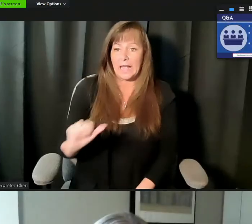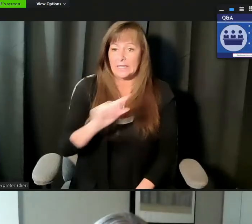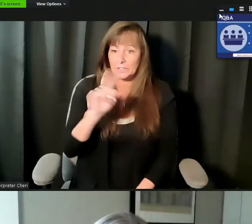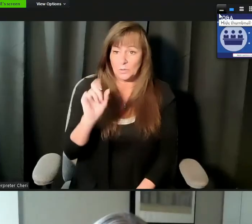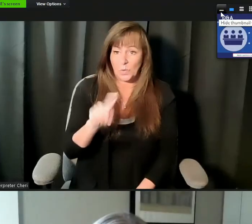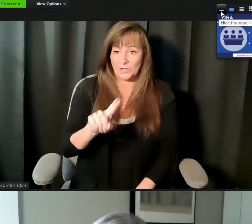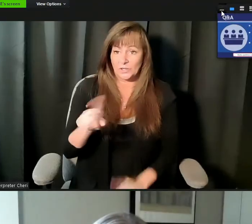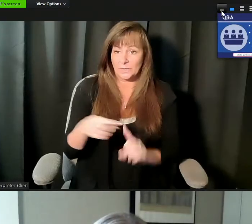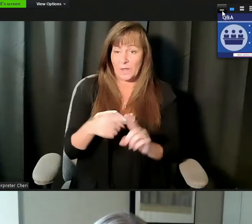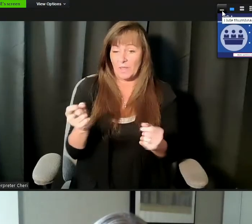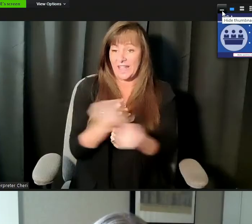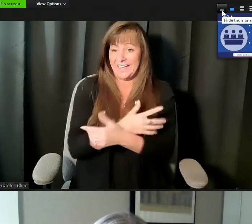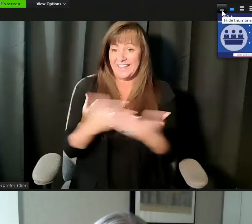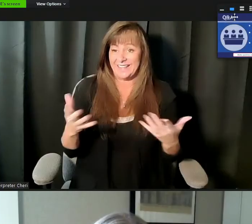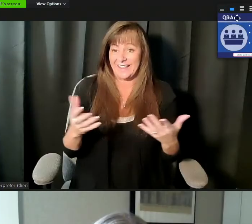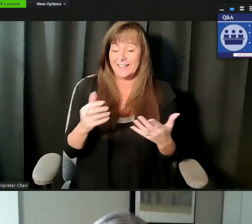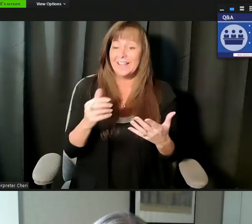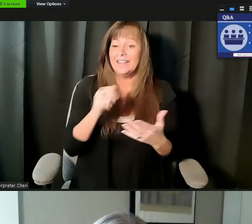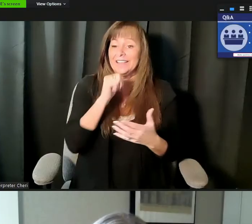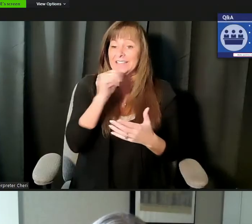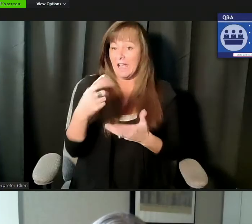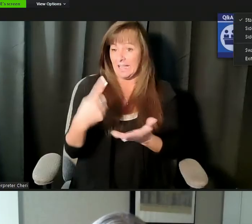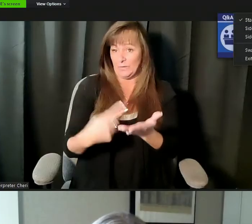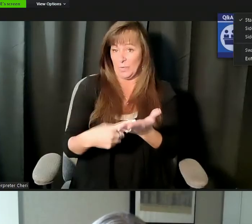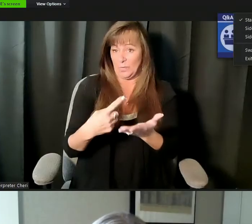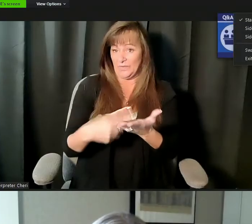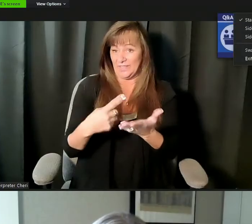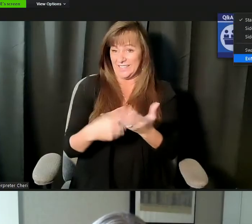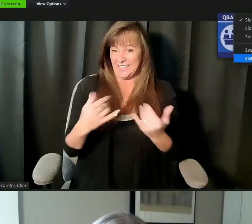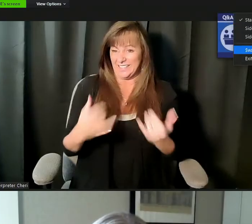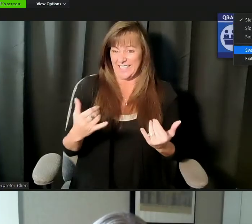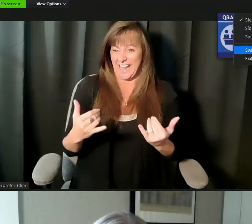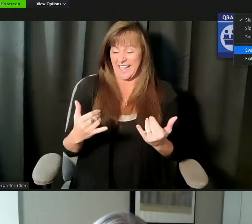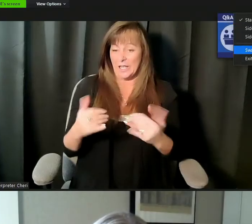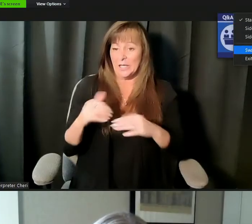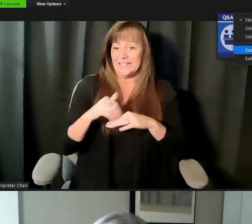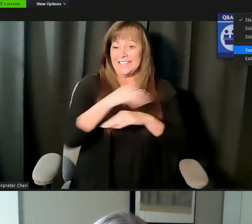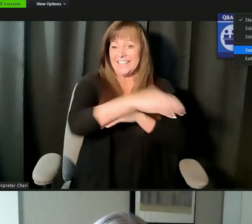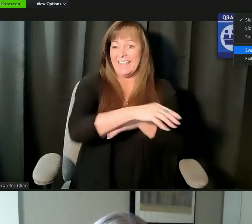about anything other than kind of what we talked about today, you can send those over to